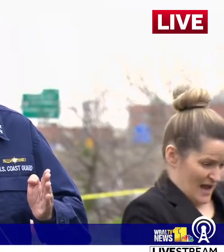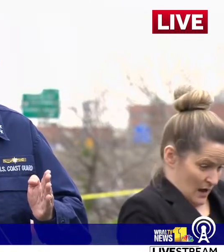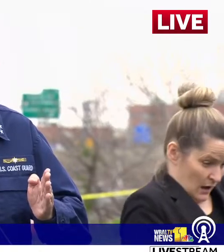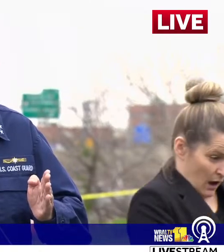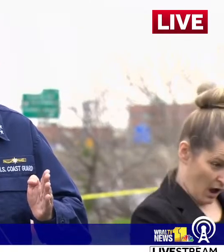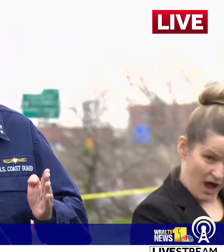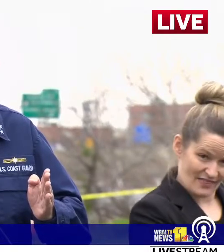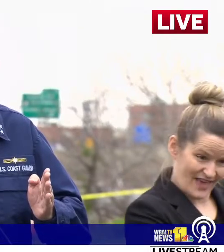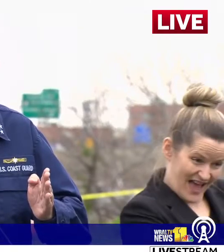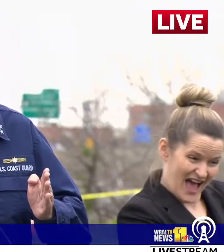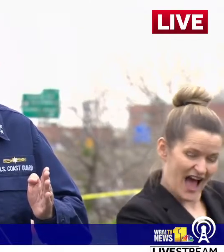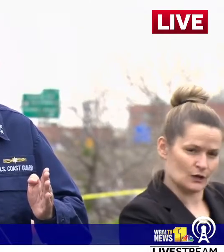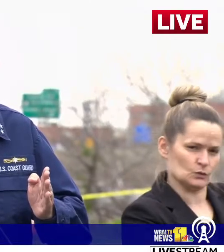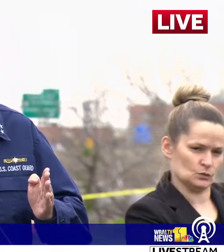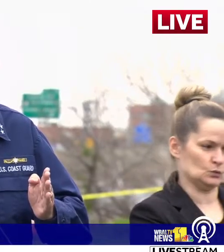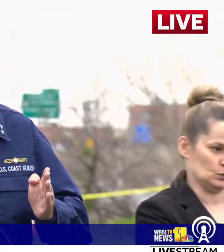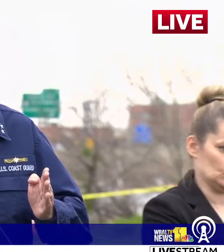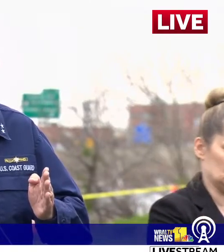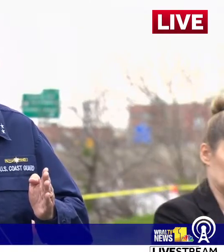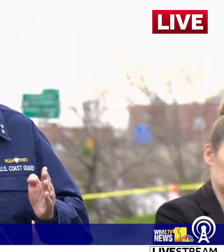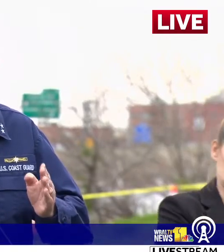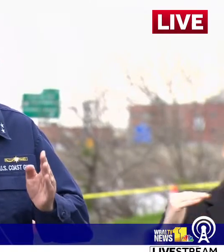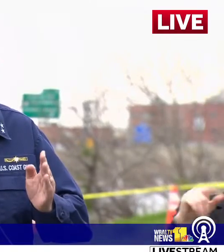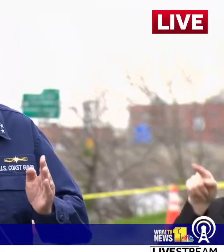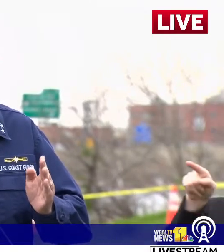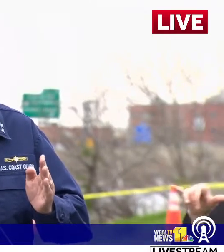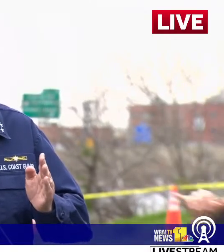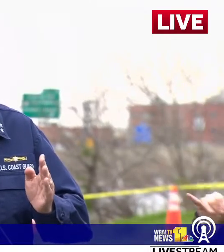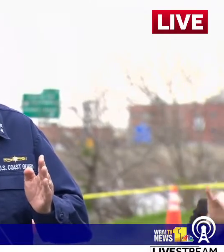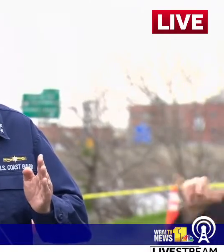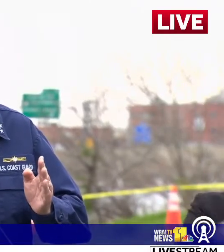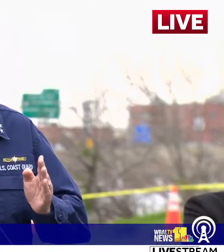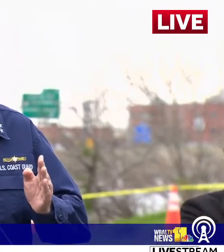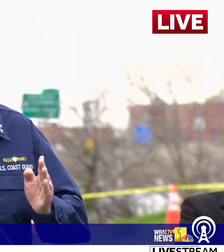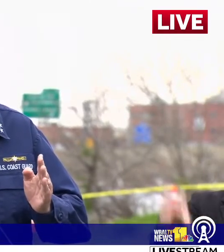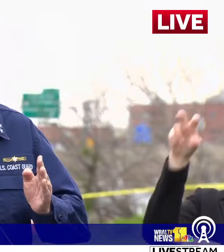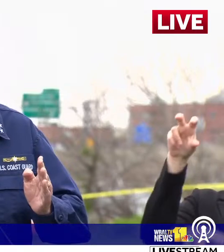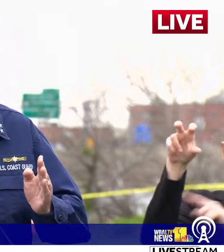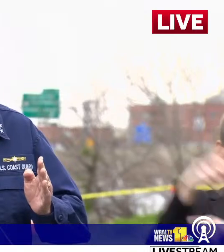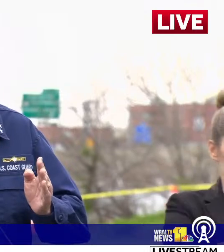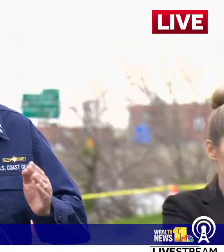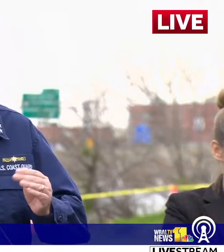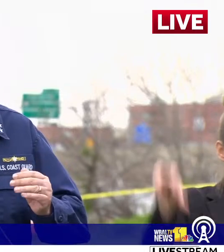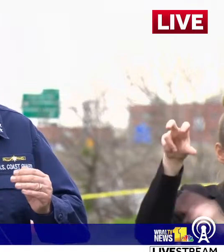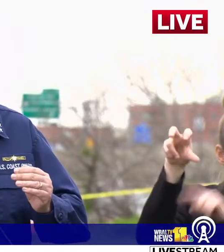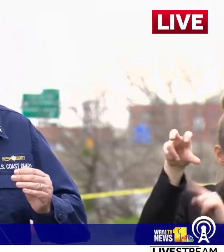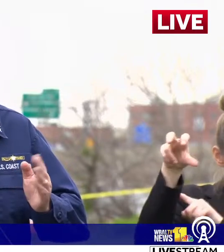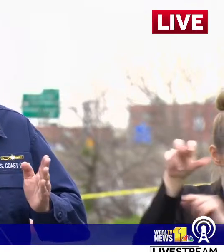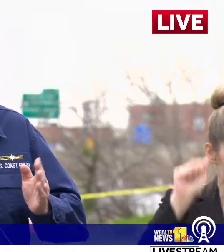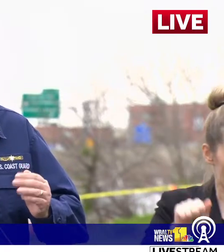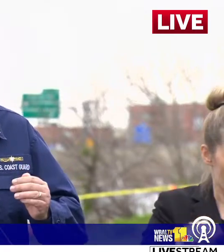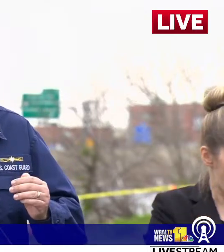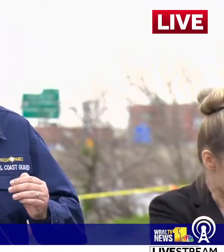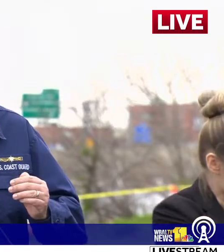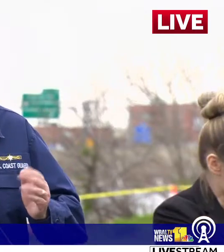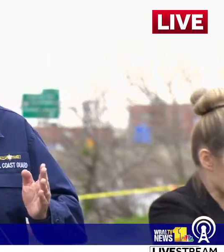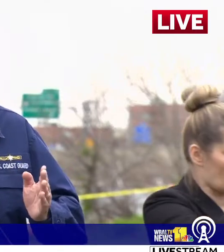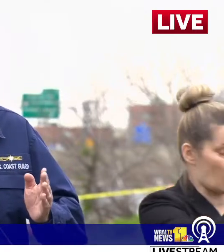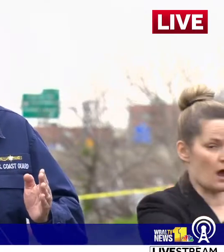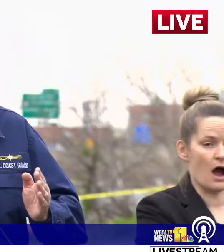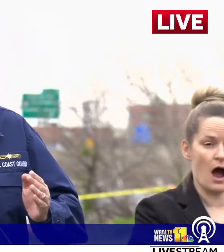The crane, I believe, is a 160-ton lift crane, and so that's still a significant weight to do that.